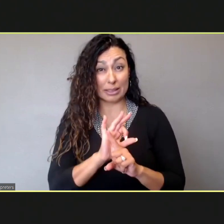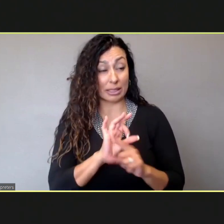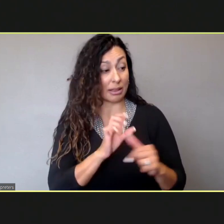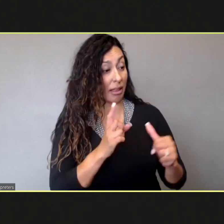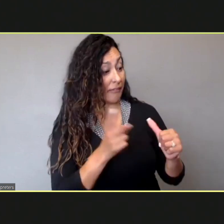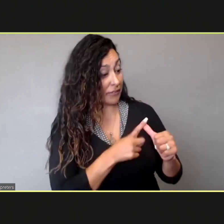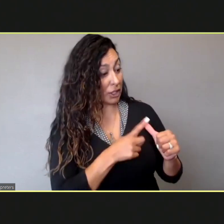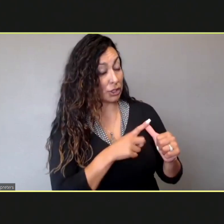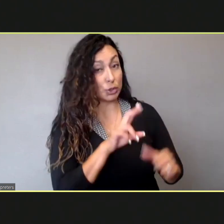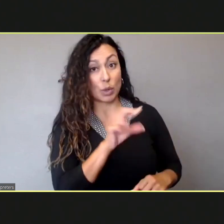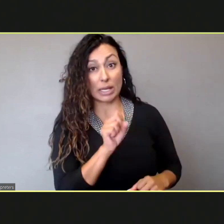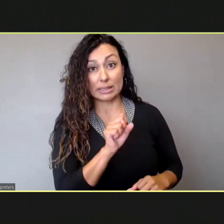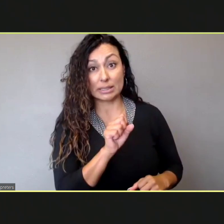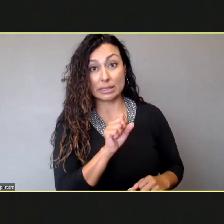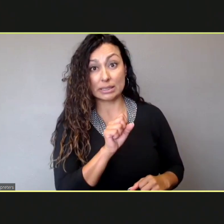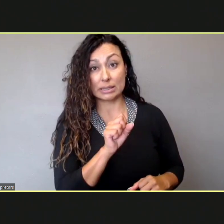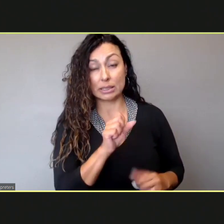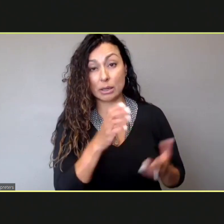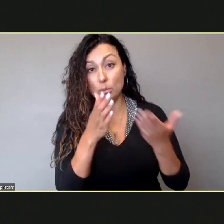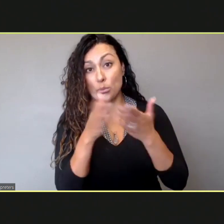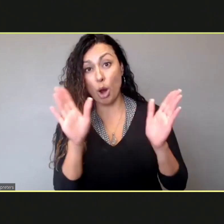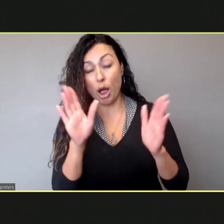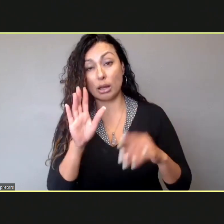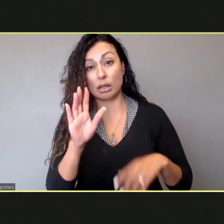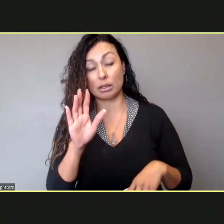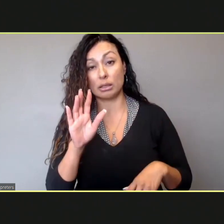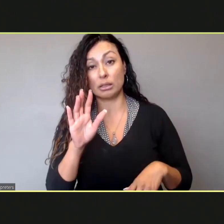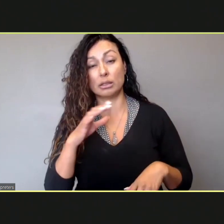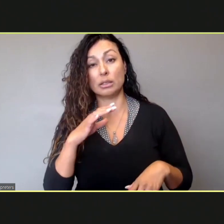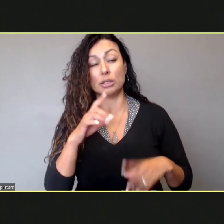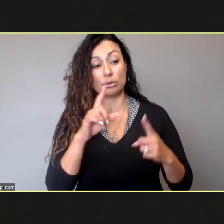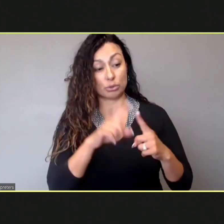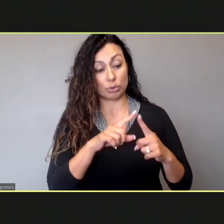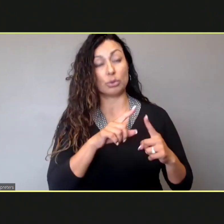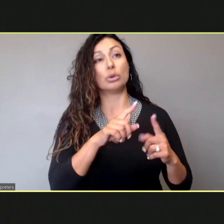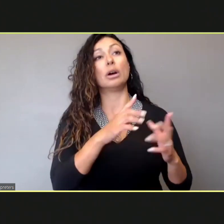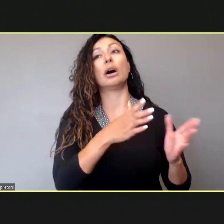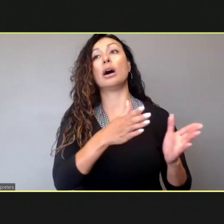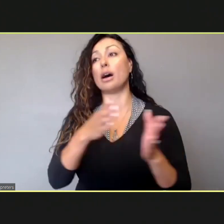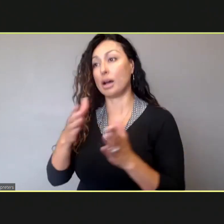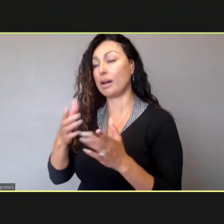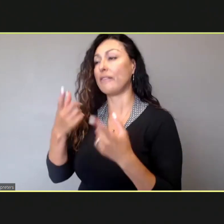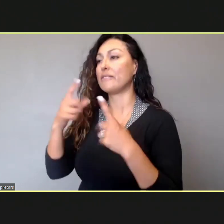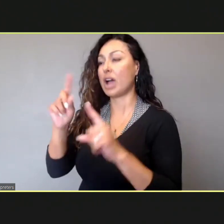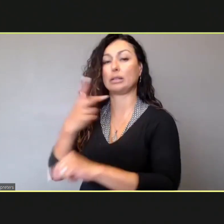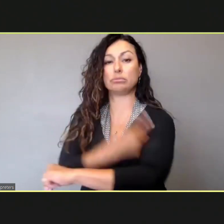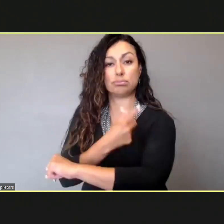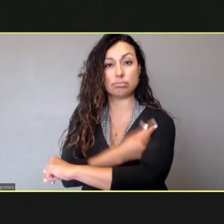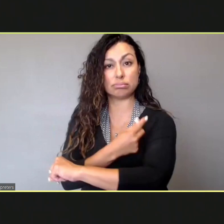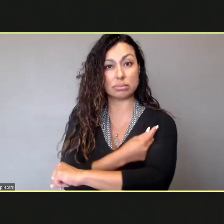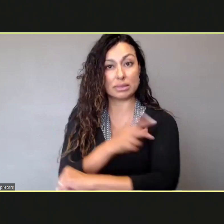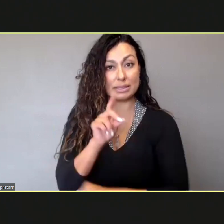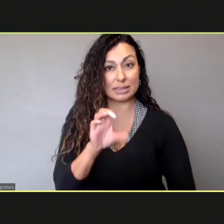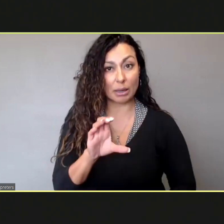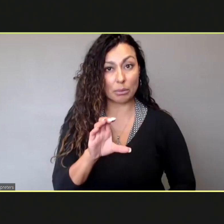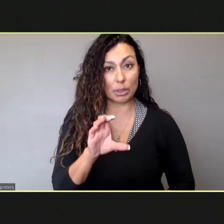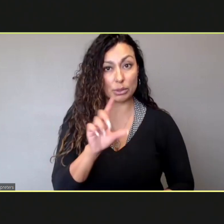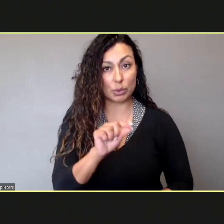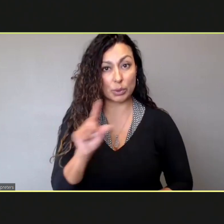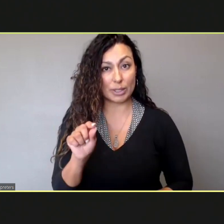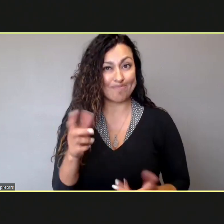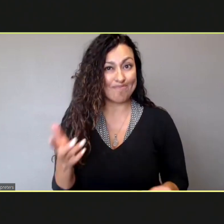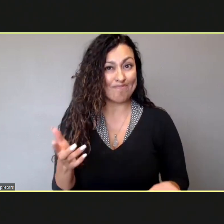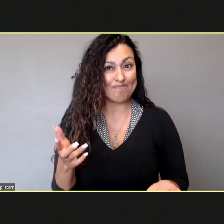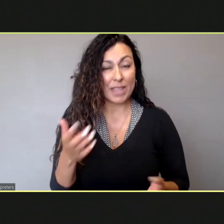know, US broad infections to getting that vaccine in arms in December 2020. And I don't know